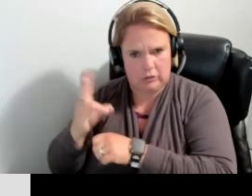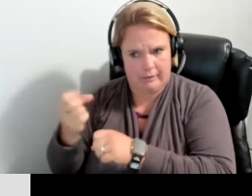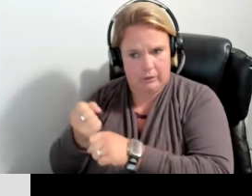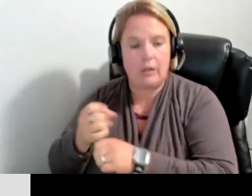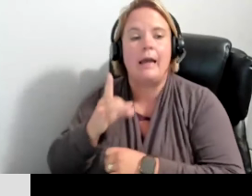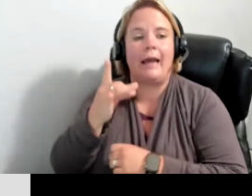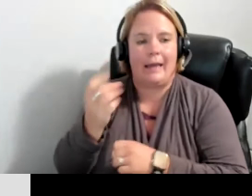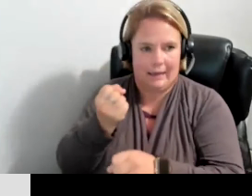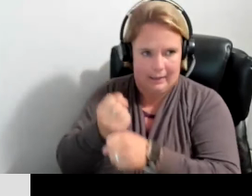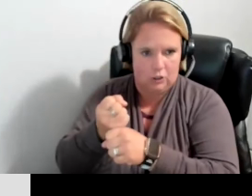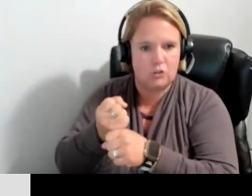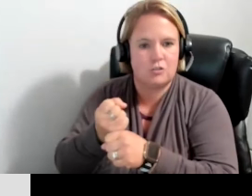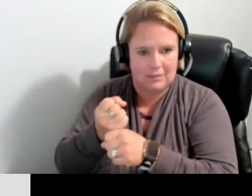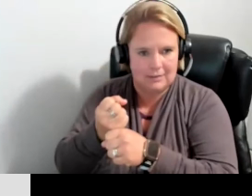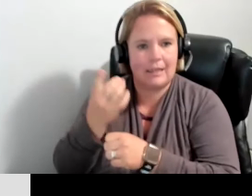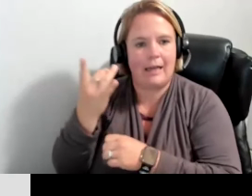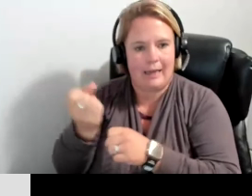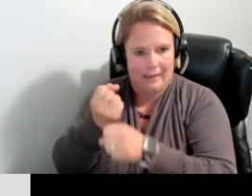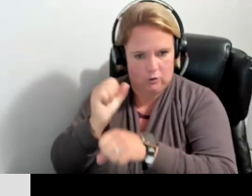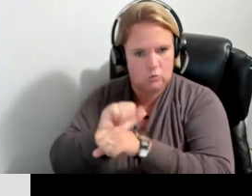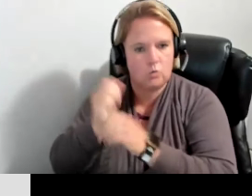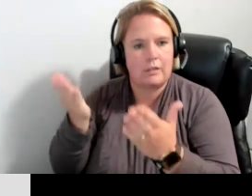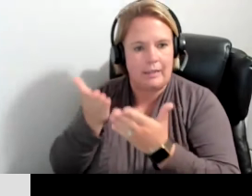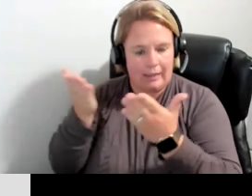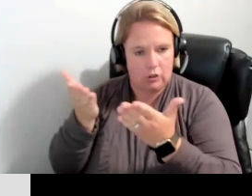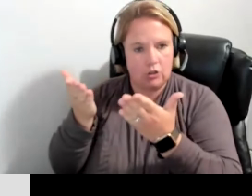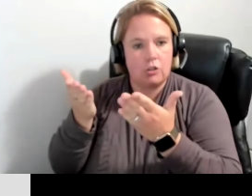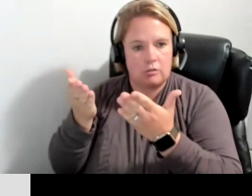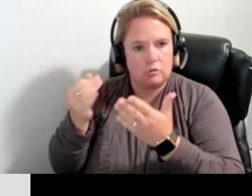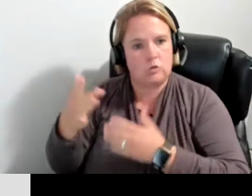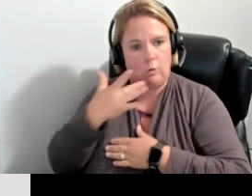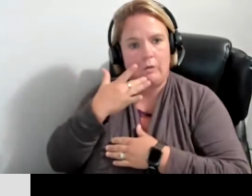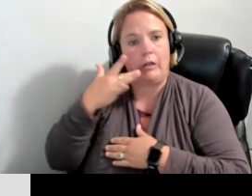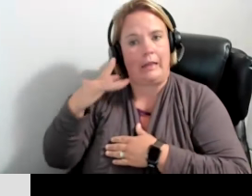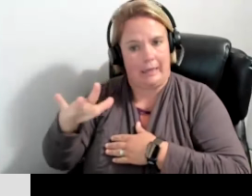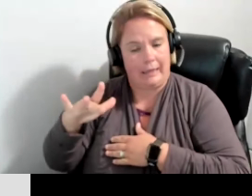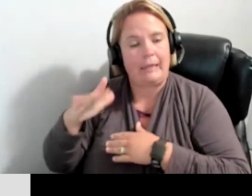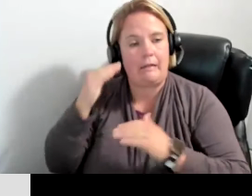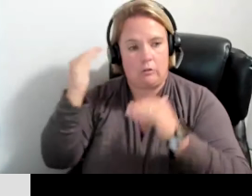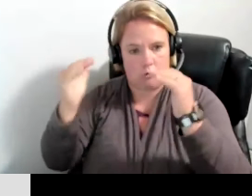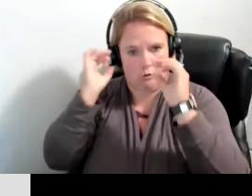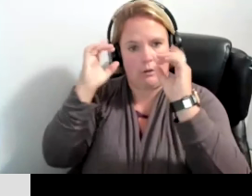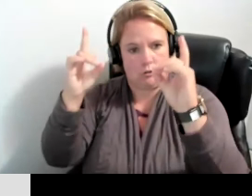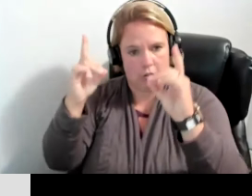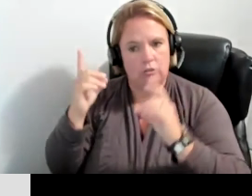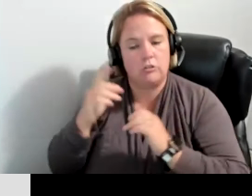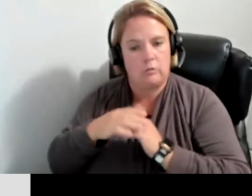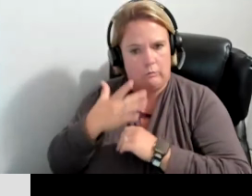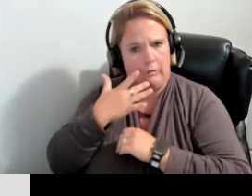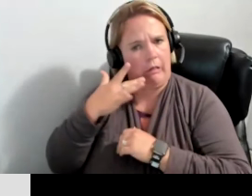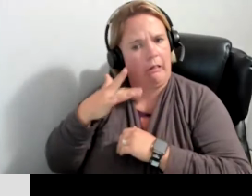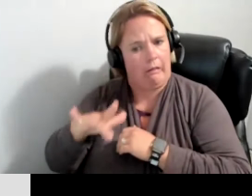All right, so she's starting year 8 right now. So we've been very fortunate in our adult education